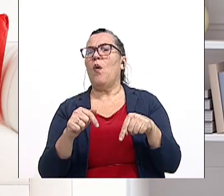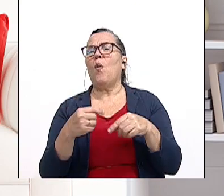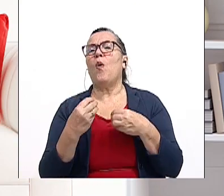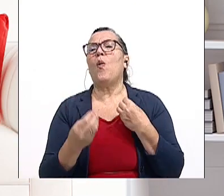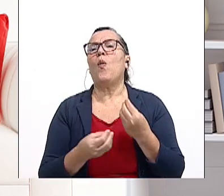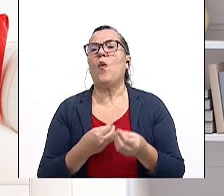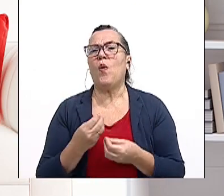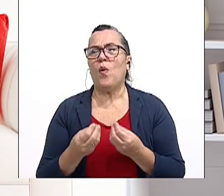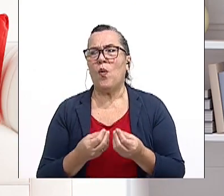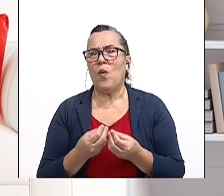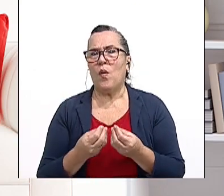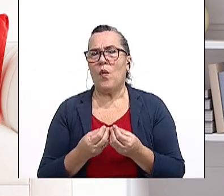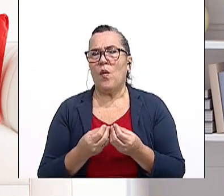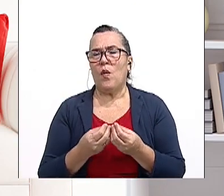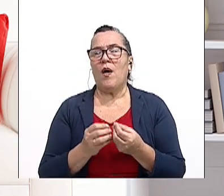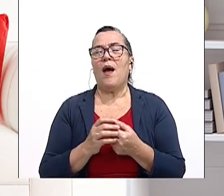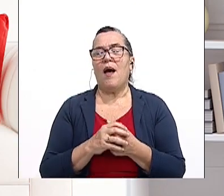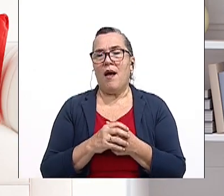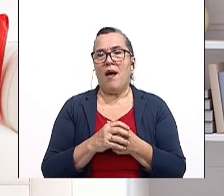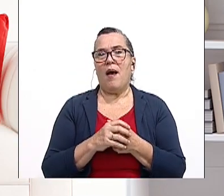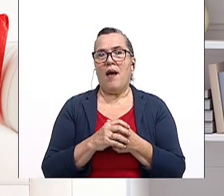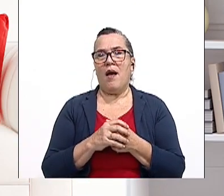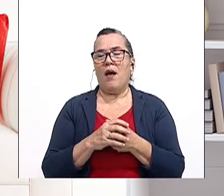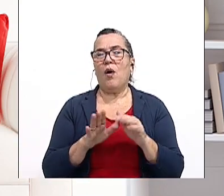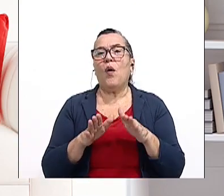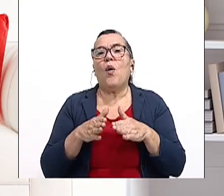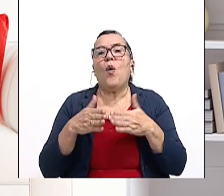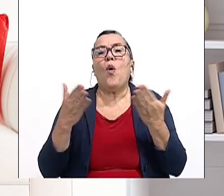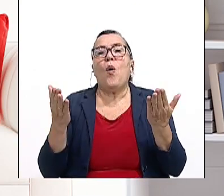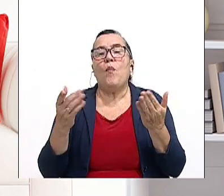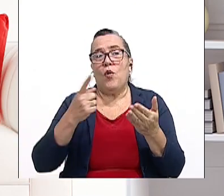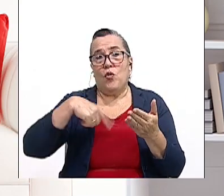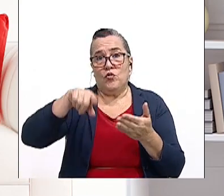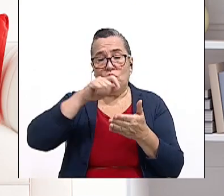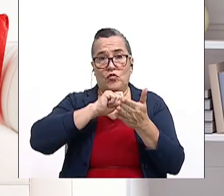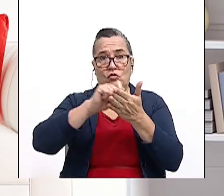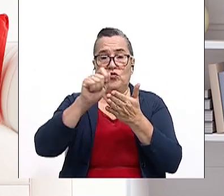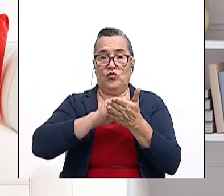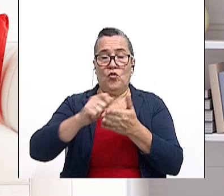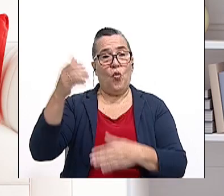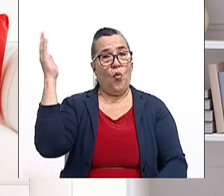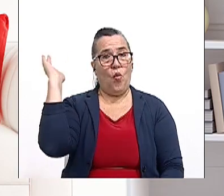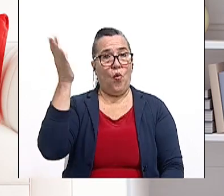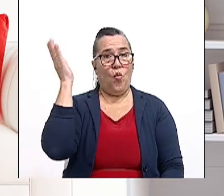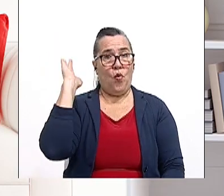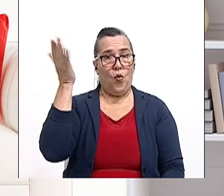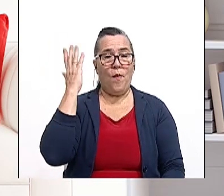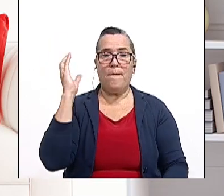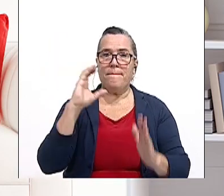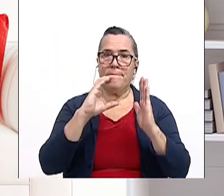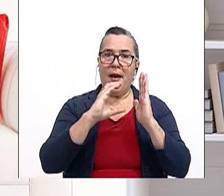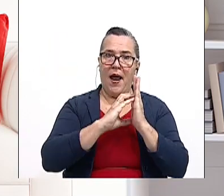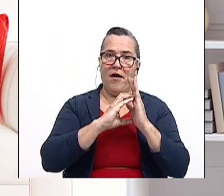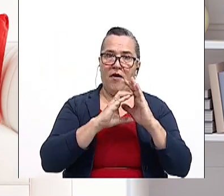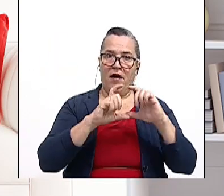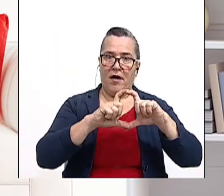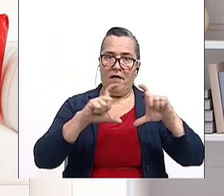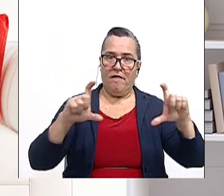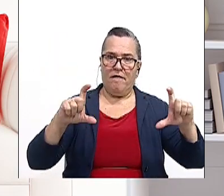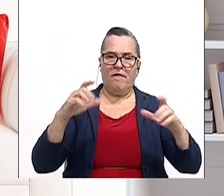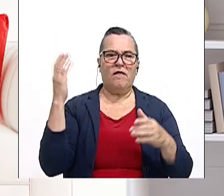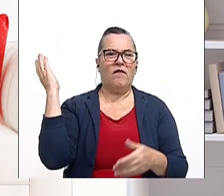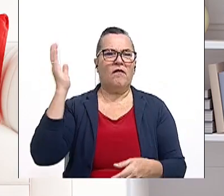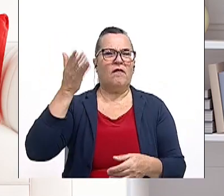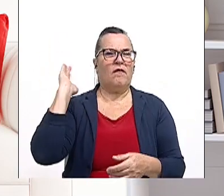lesson is about how do we write an expository paragraph, okay? So we